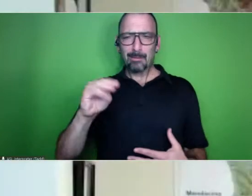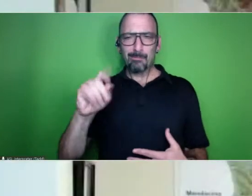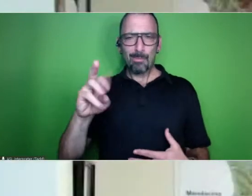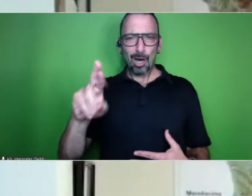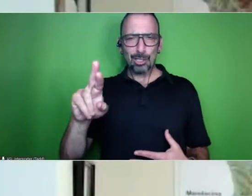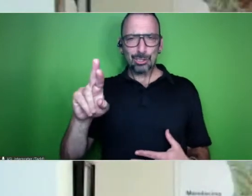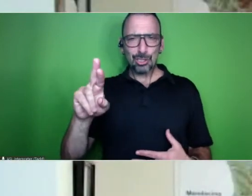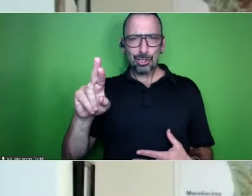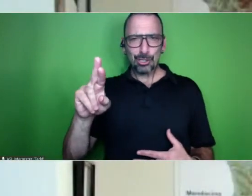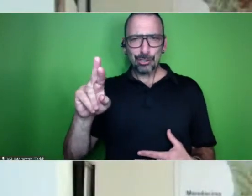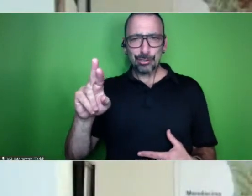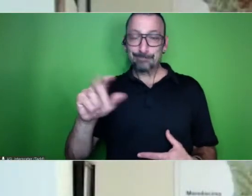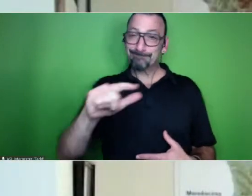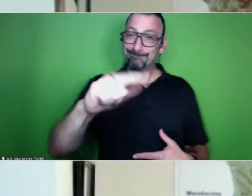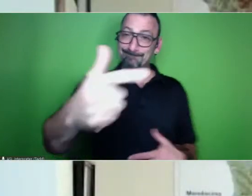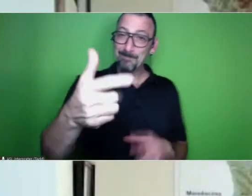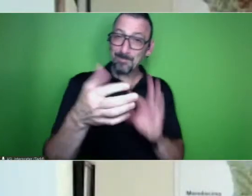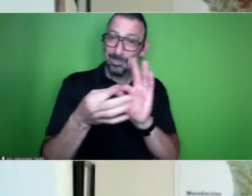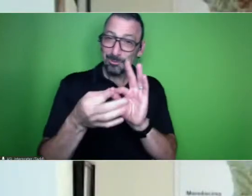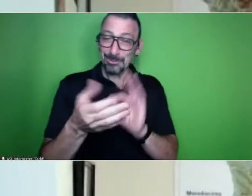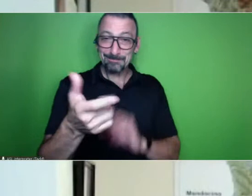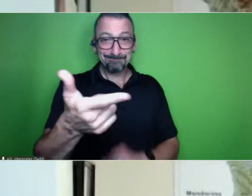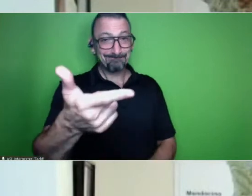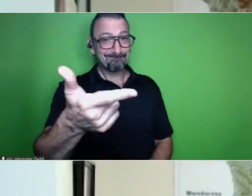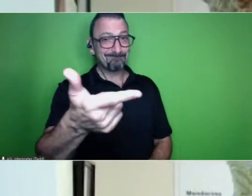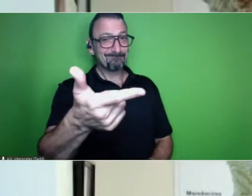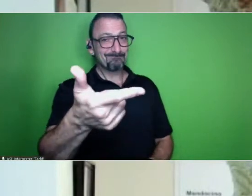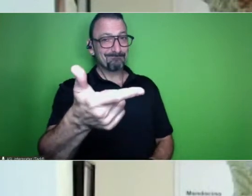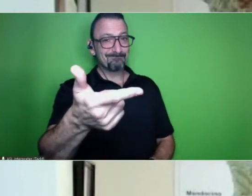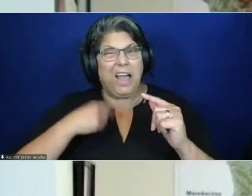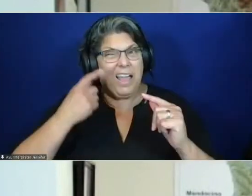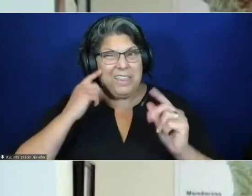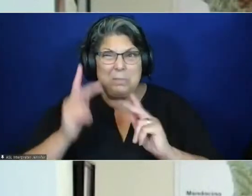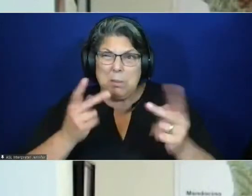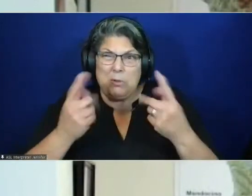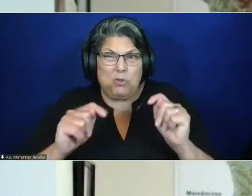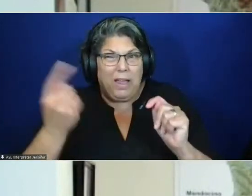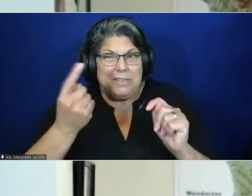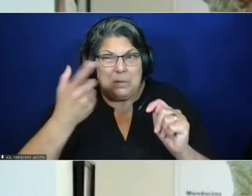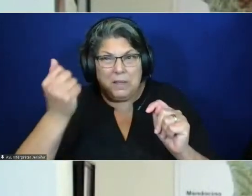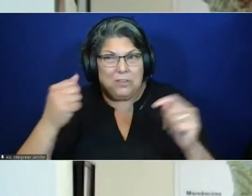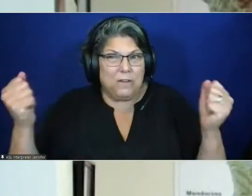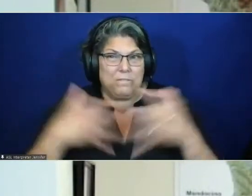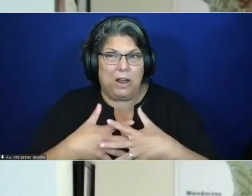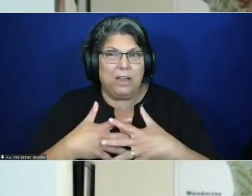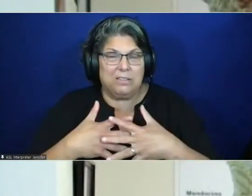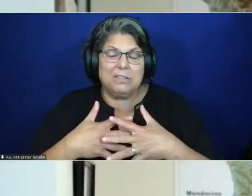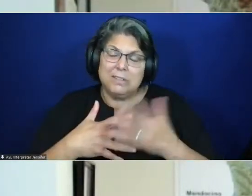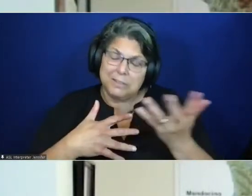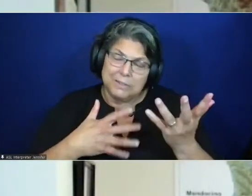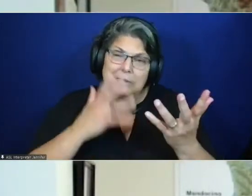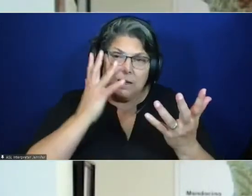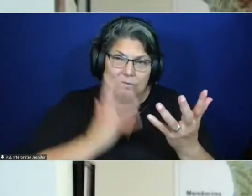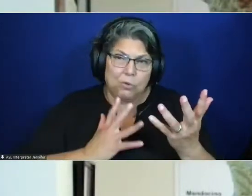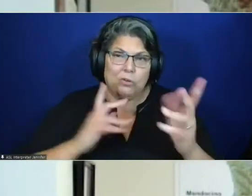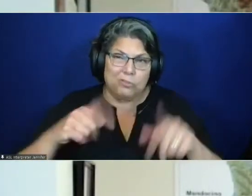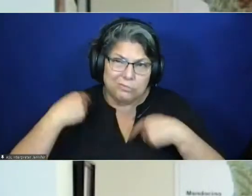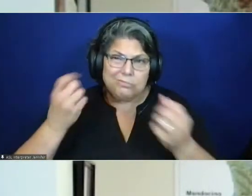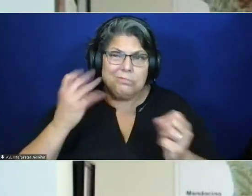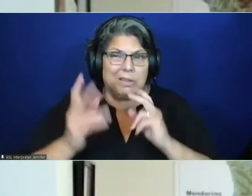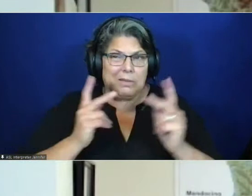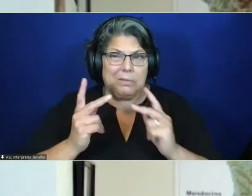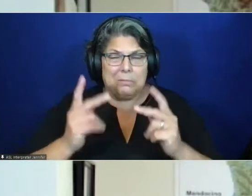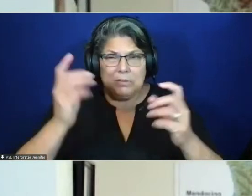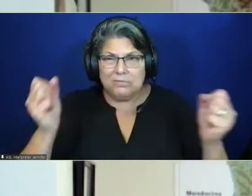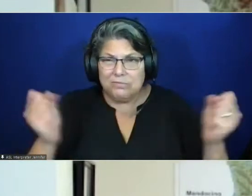I think people try things because they're frightened. And I think, unfortunately, many people have been frightened by misinformation and